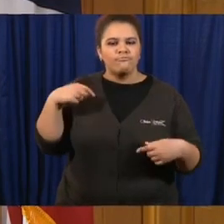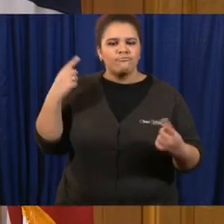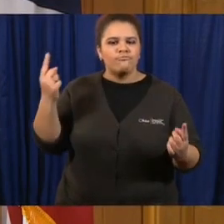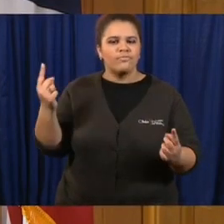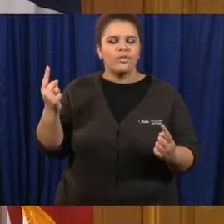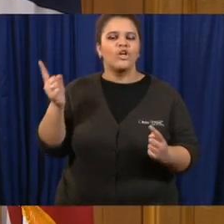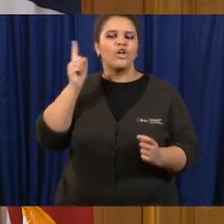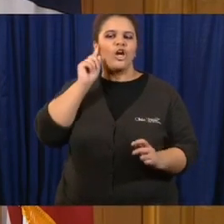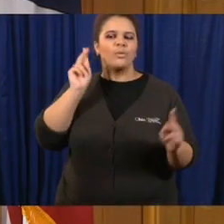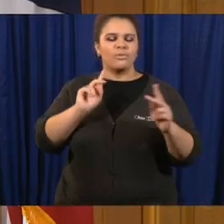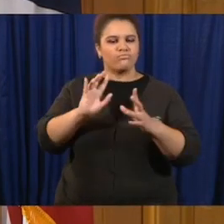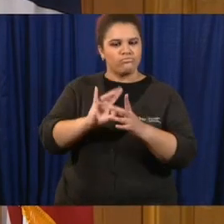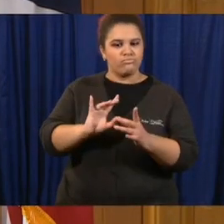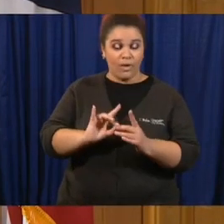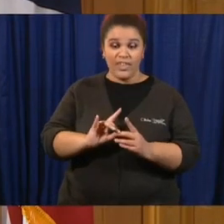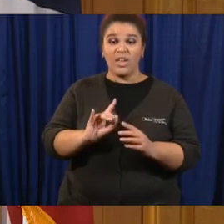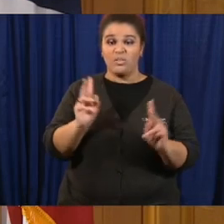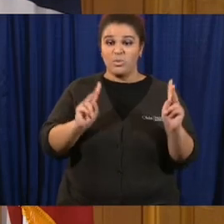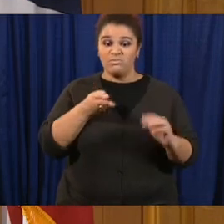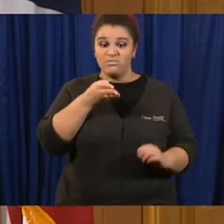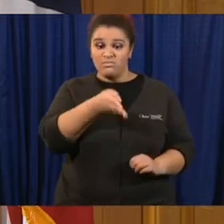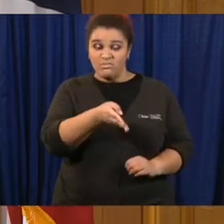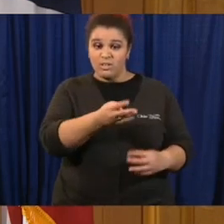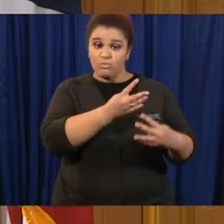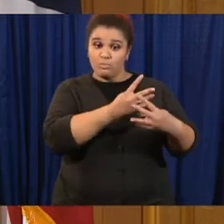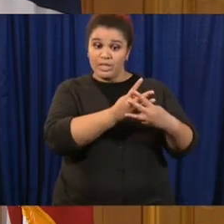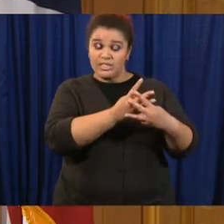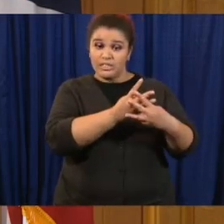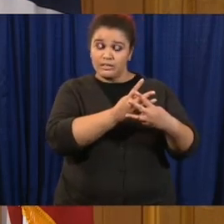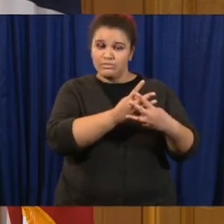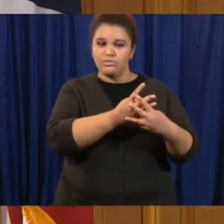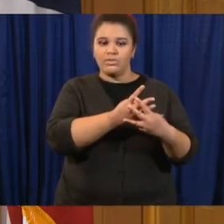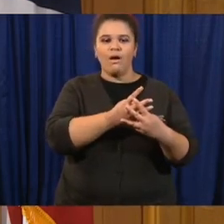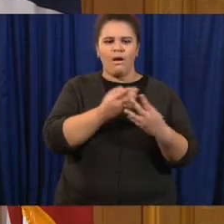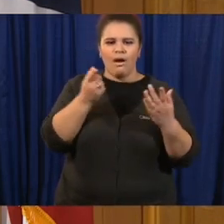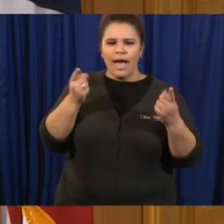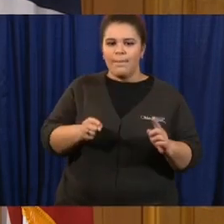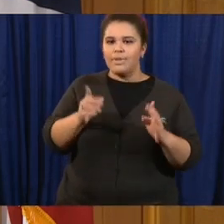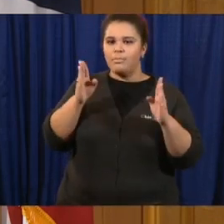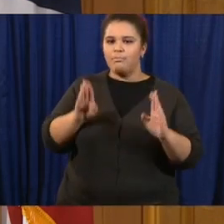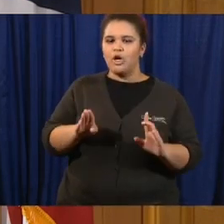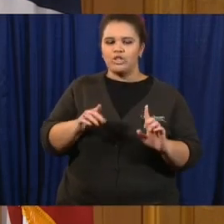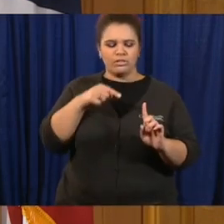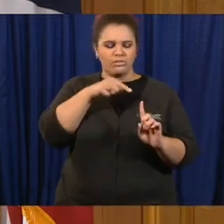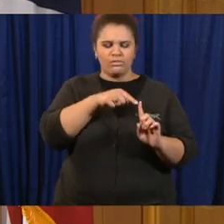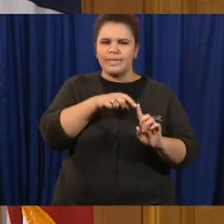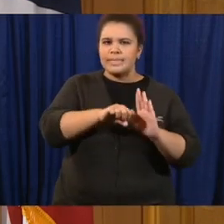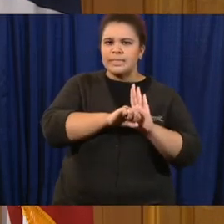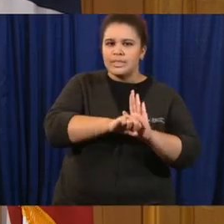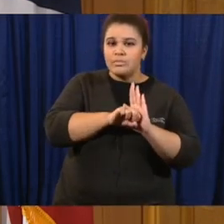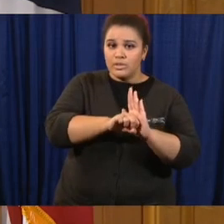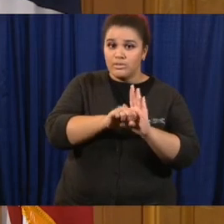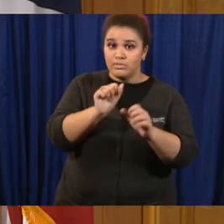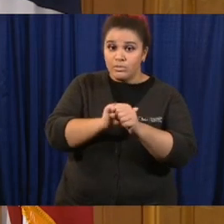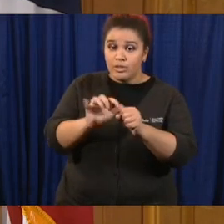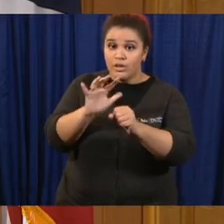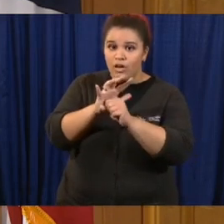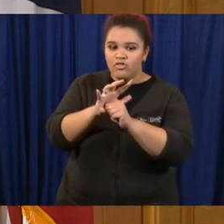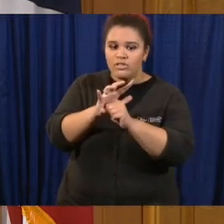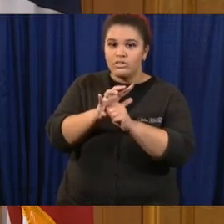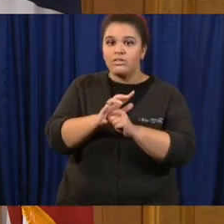showing signs of COVID-19 are being placed in solitary confinement and not receiving treatment. Yes or no, to your knowledge, is